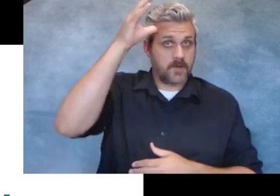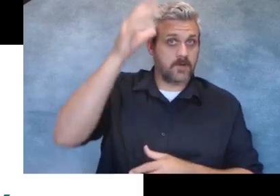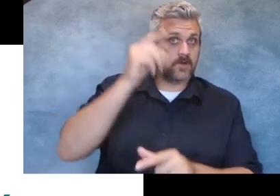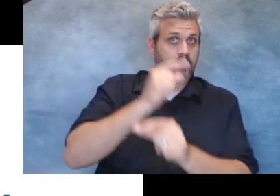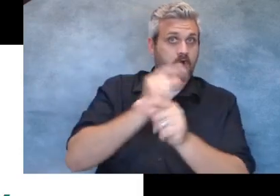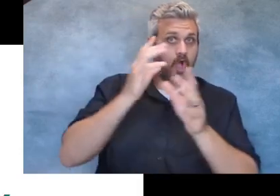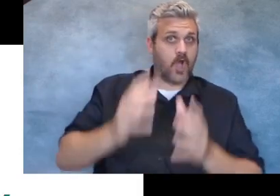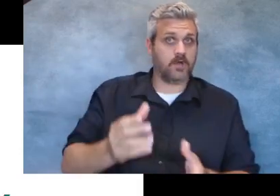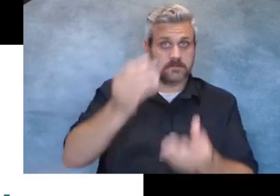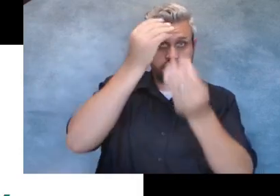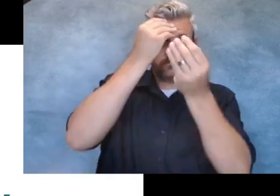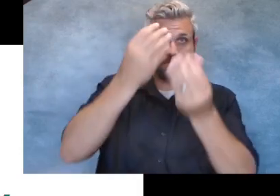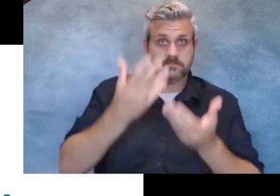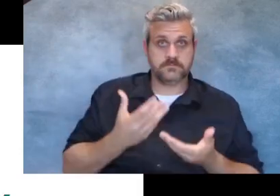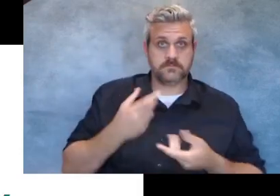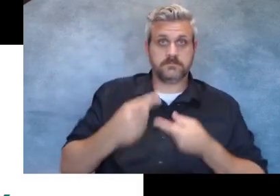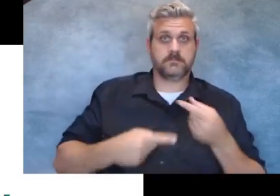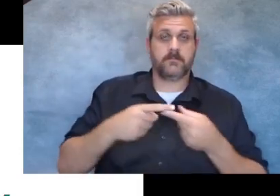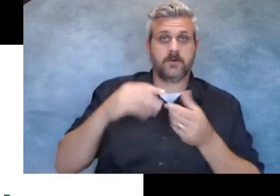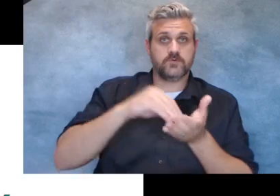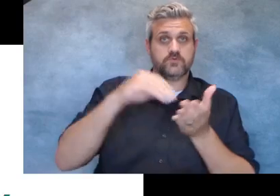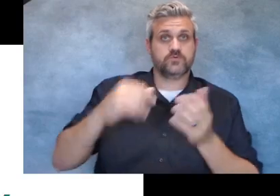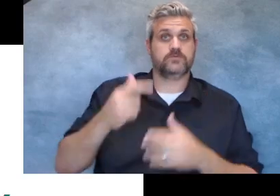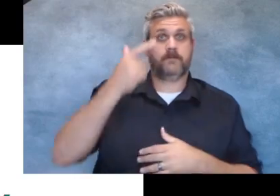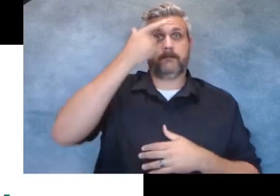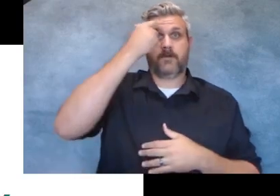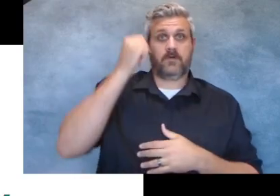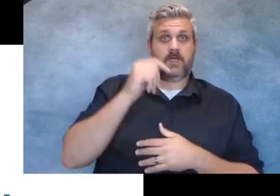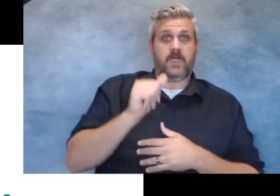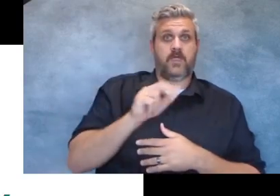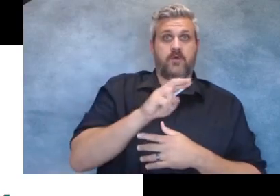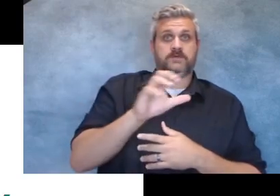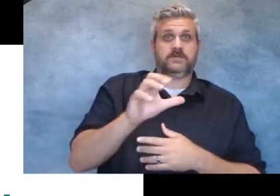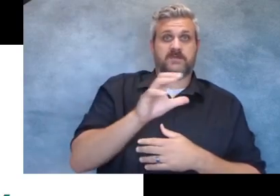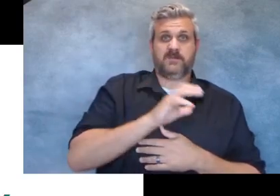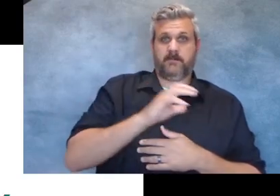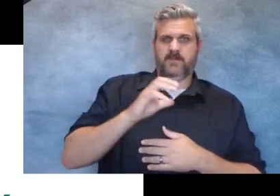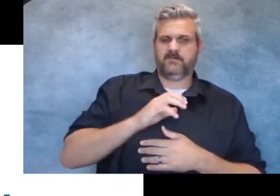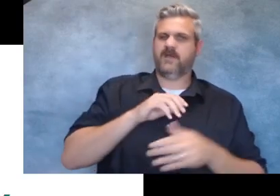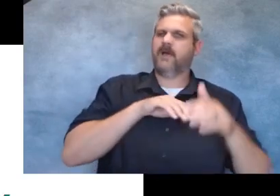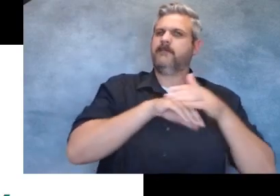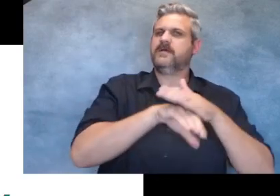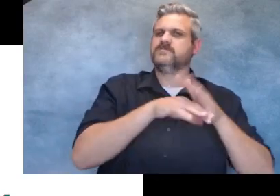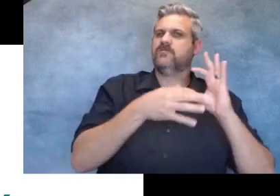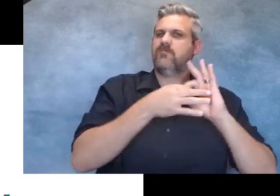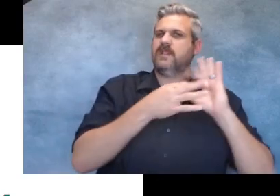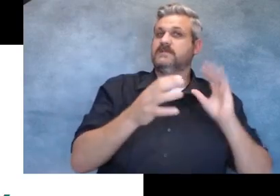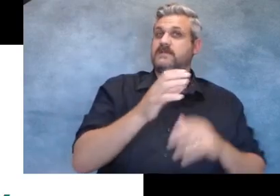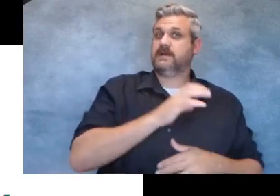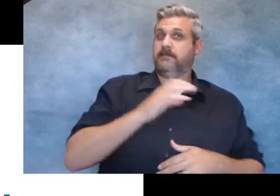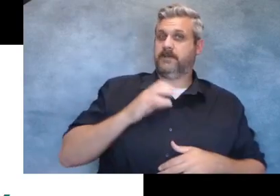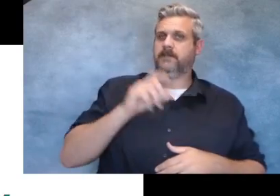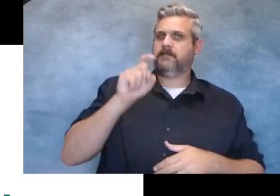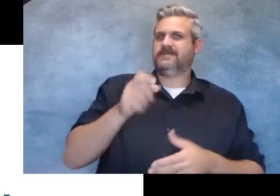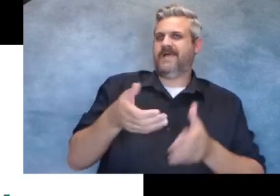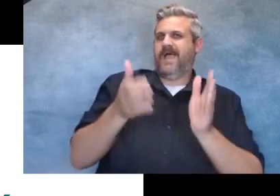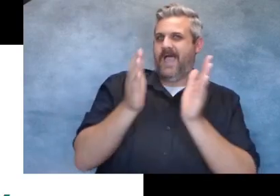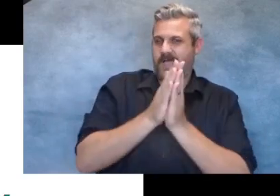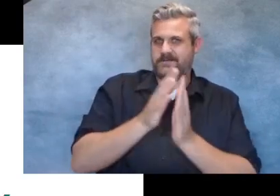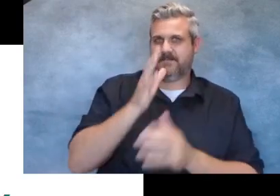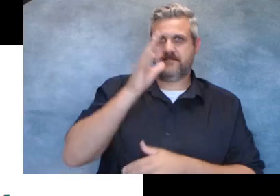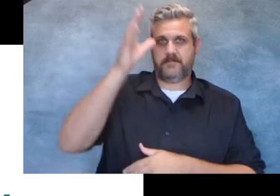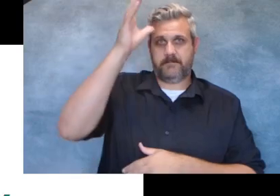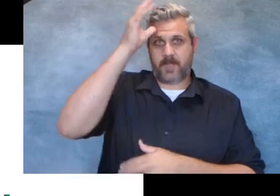contribute information about your student because the Admissions and Release Committee, or the ARC, must ask for parent